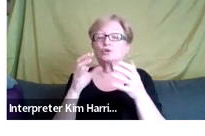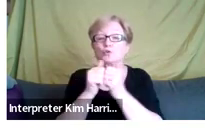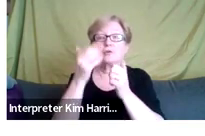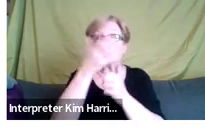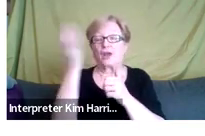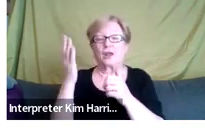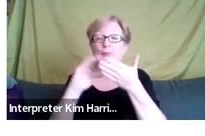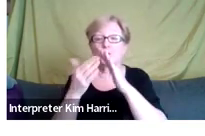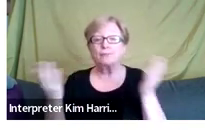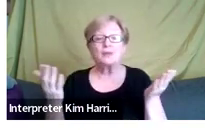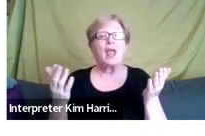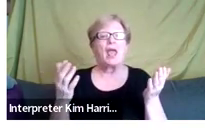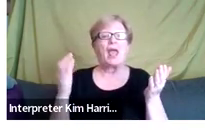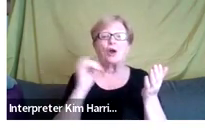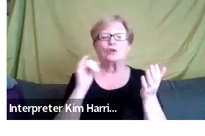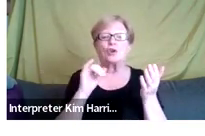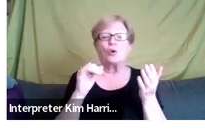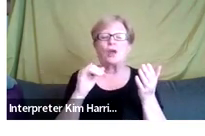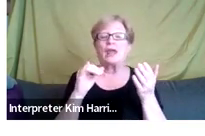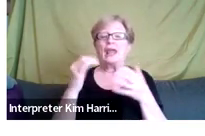then inclusion must start at the top.